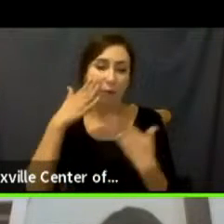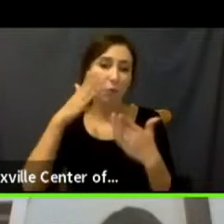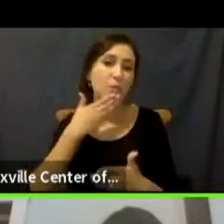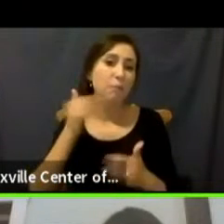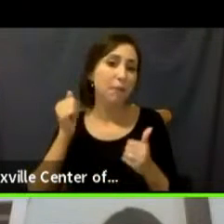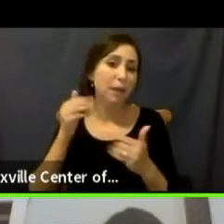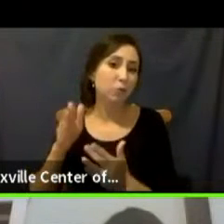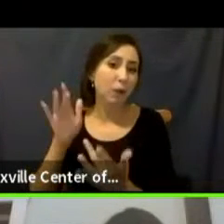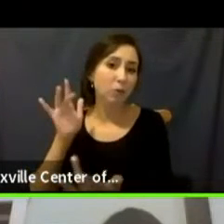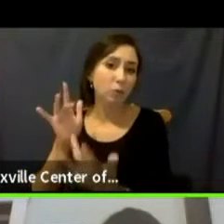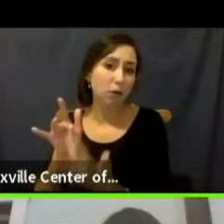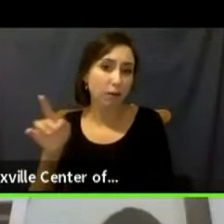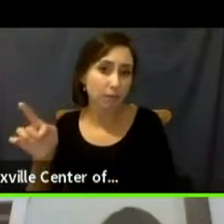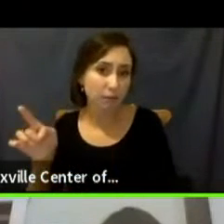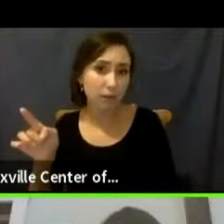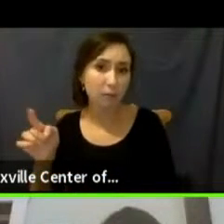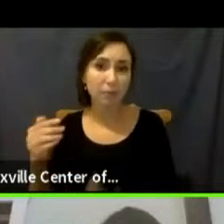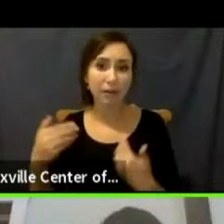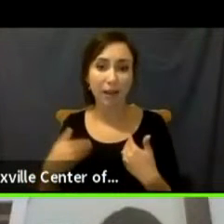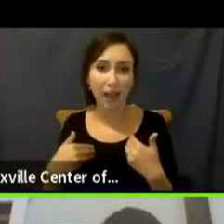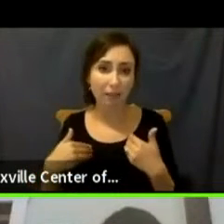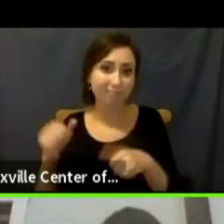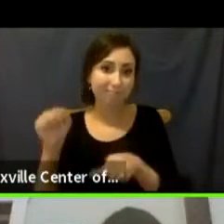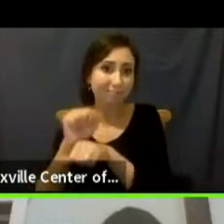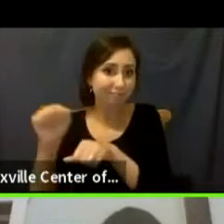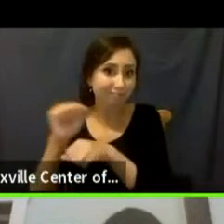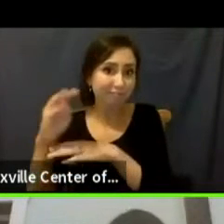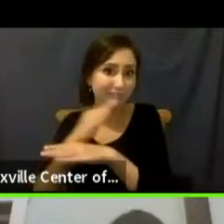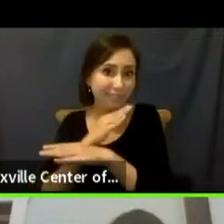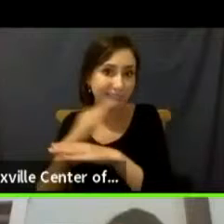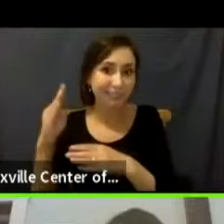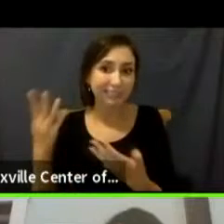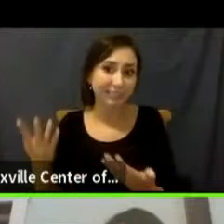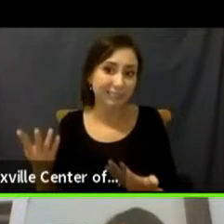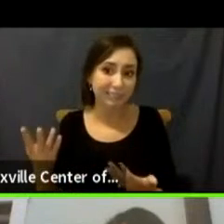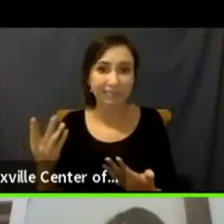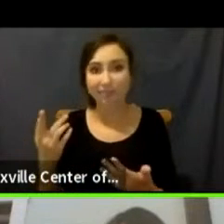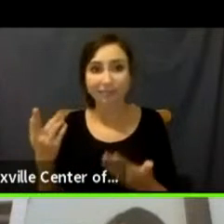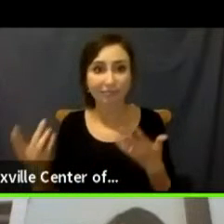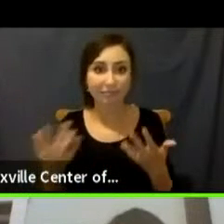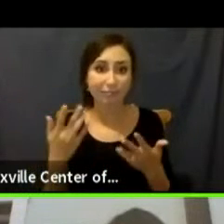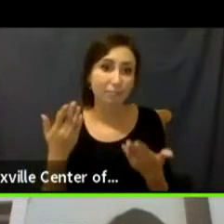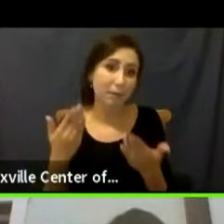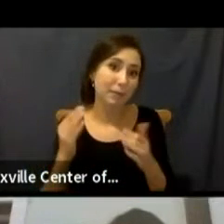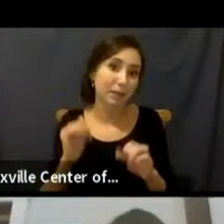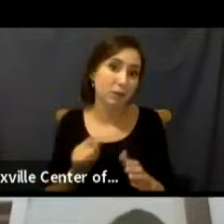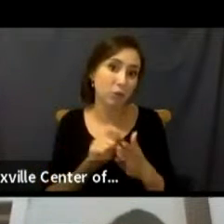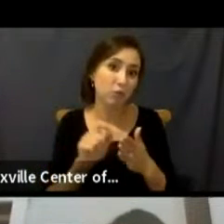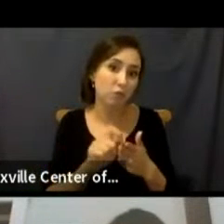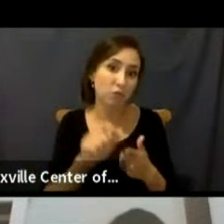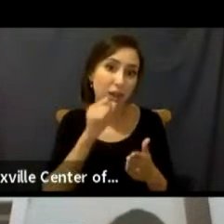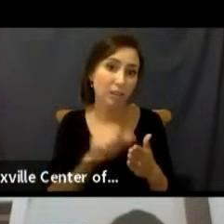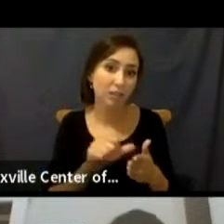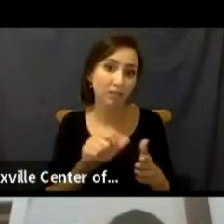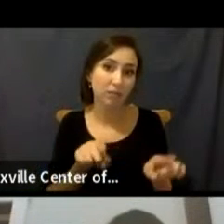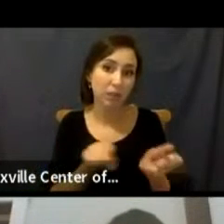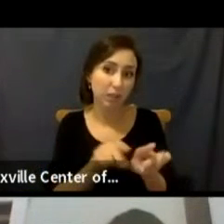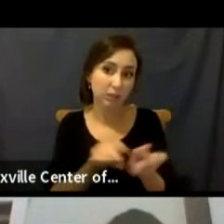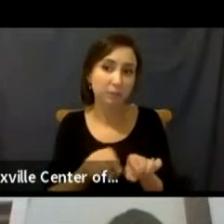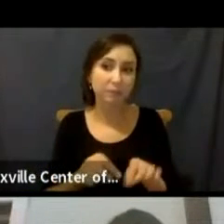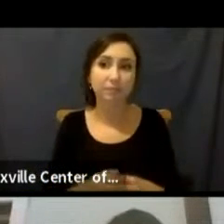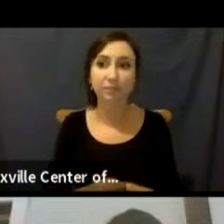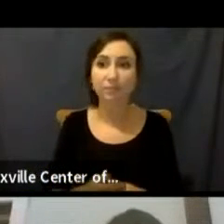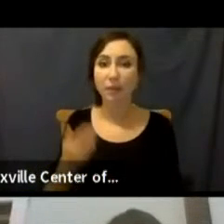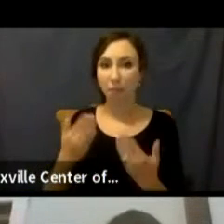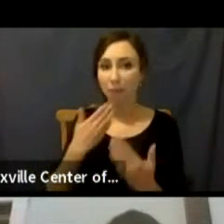but having industry, since it's such an economic driver, on board as well. Yeah, it might be good to get the organization or